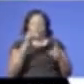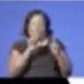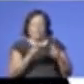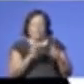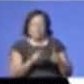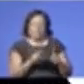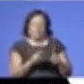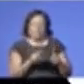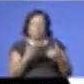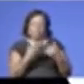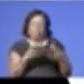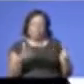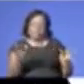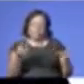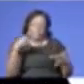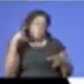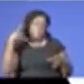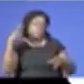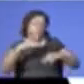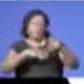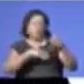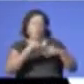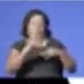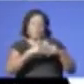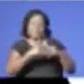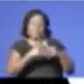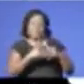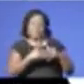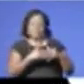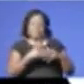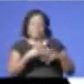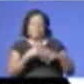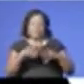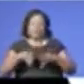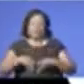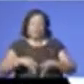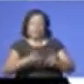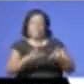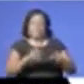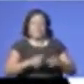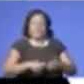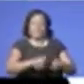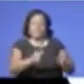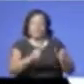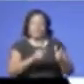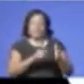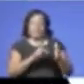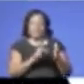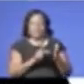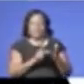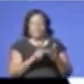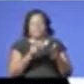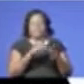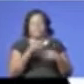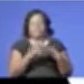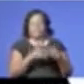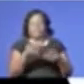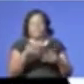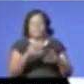to complete the radio building roof at headquarters off of Collins Avenue. This project comes in at a total